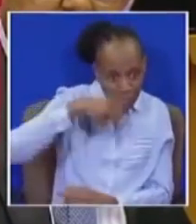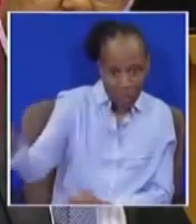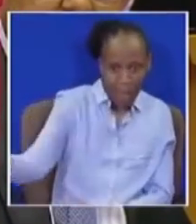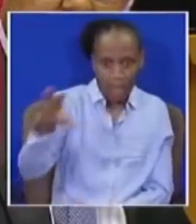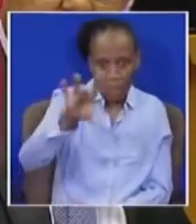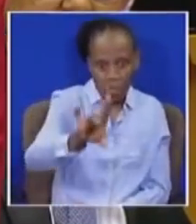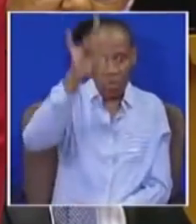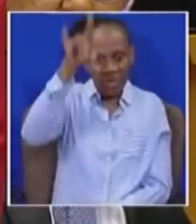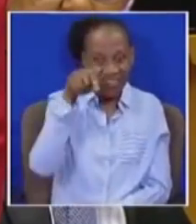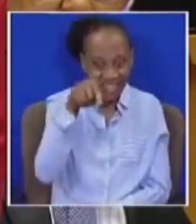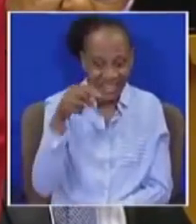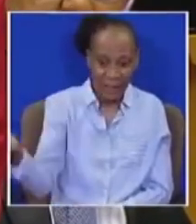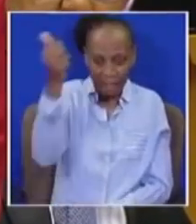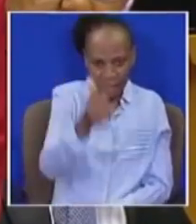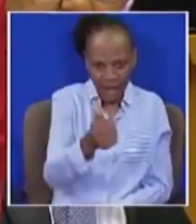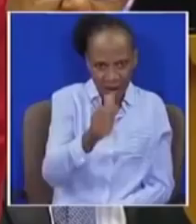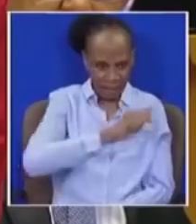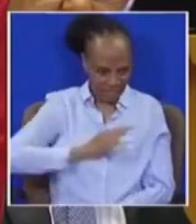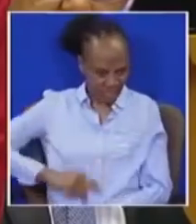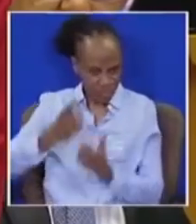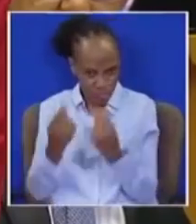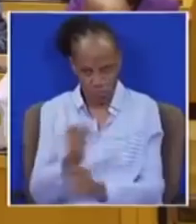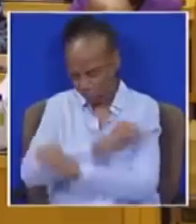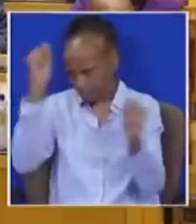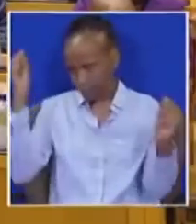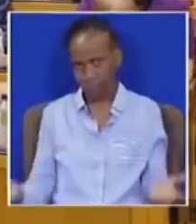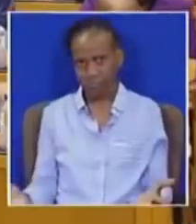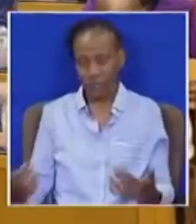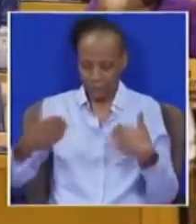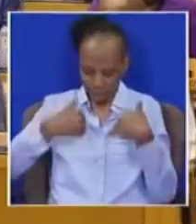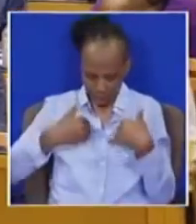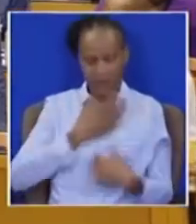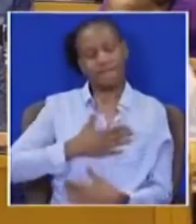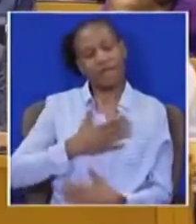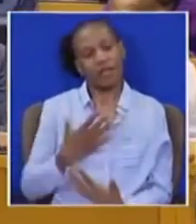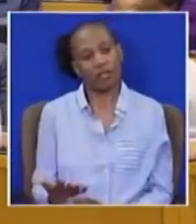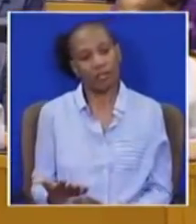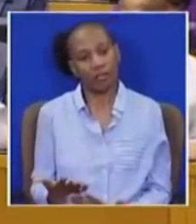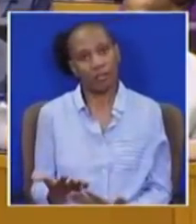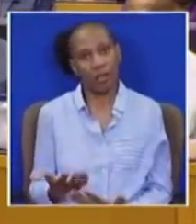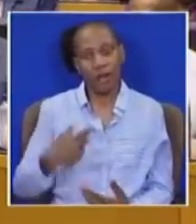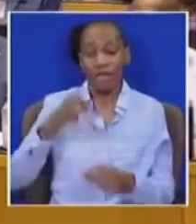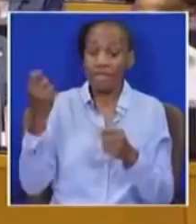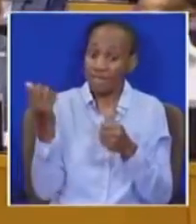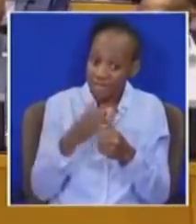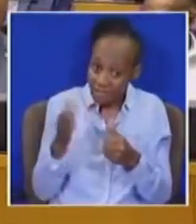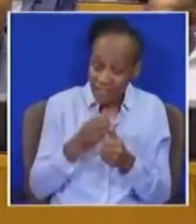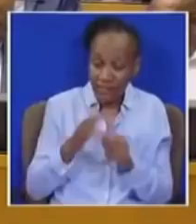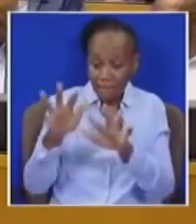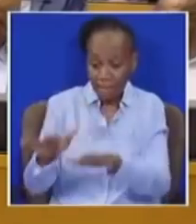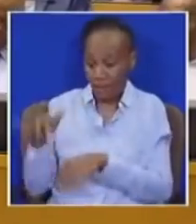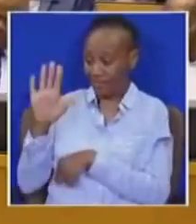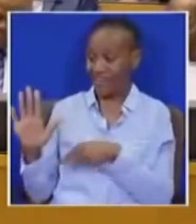for position of a president. We strongly feel that we must dissolve the 5th